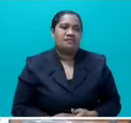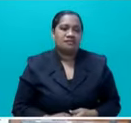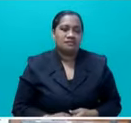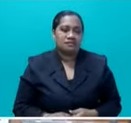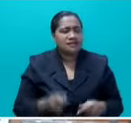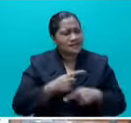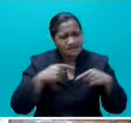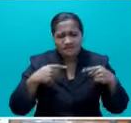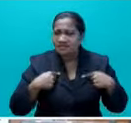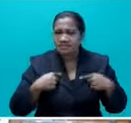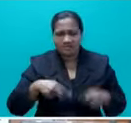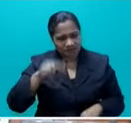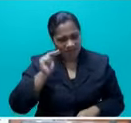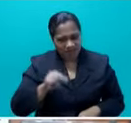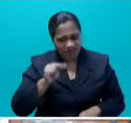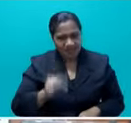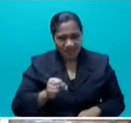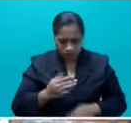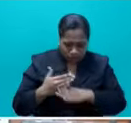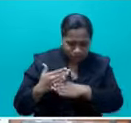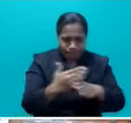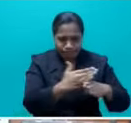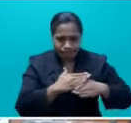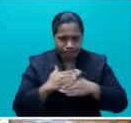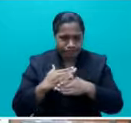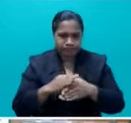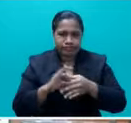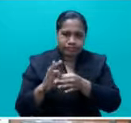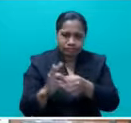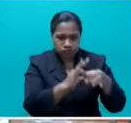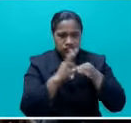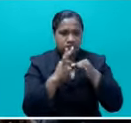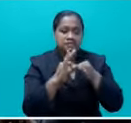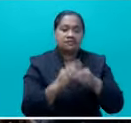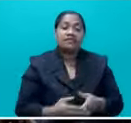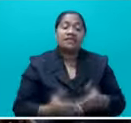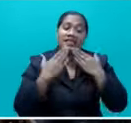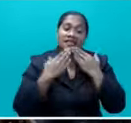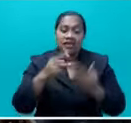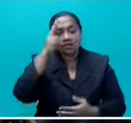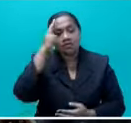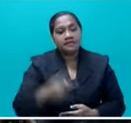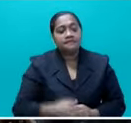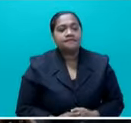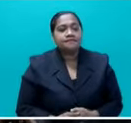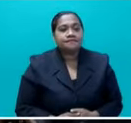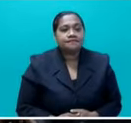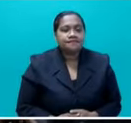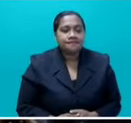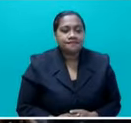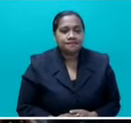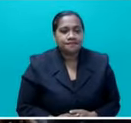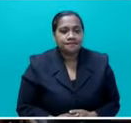make a concerted effort. Thank you, sir. Okay. Honorable Teododo, you have the